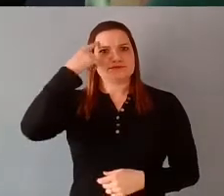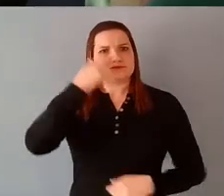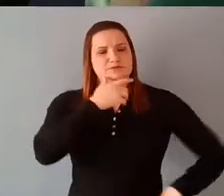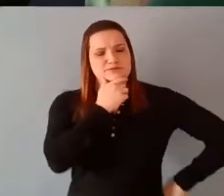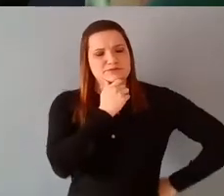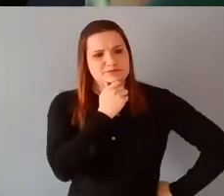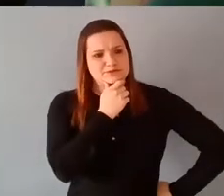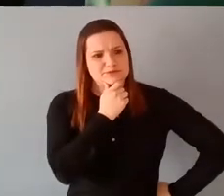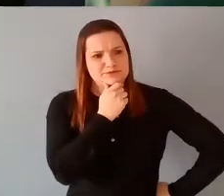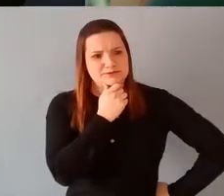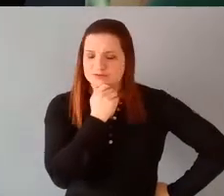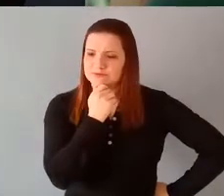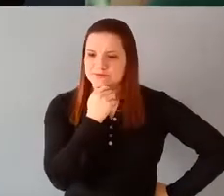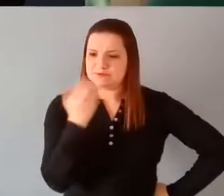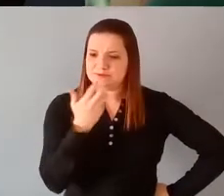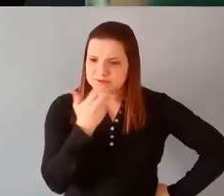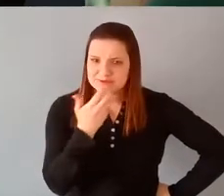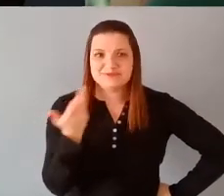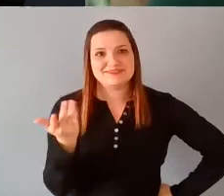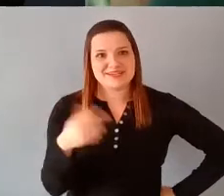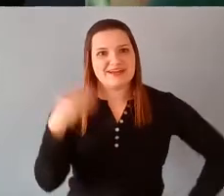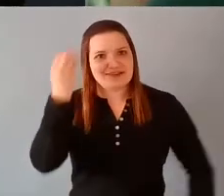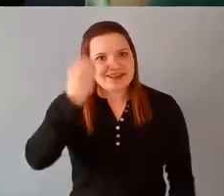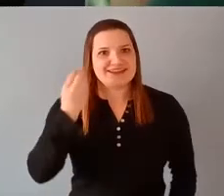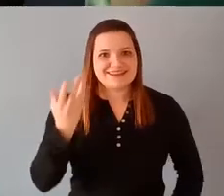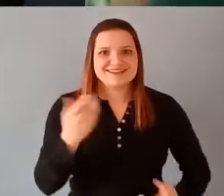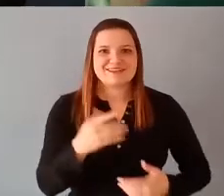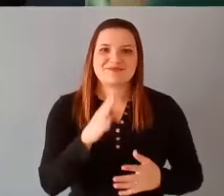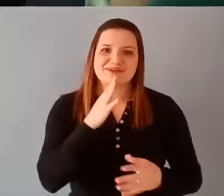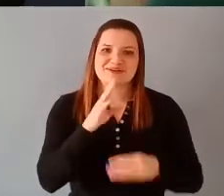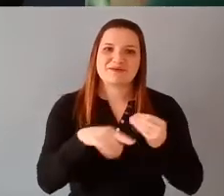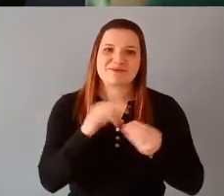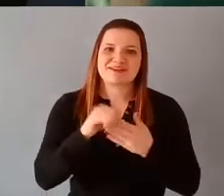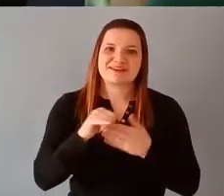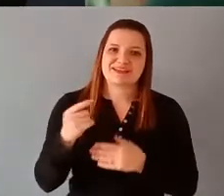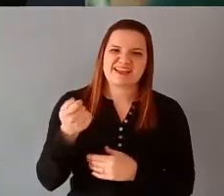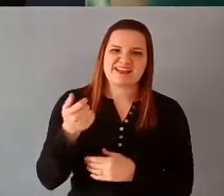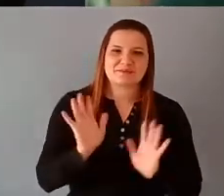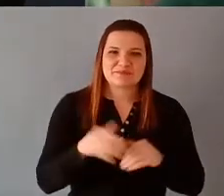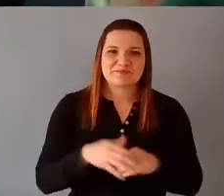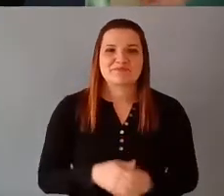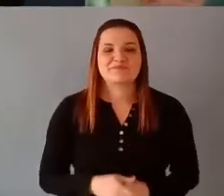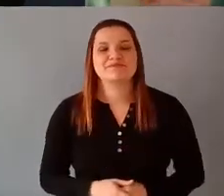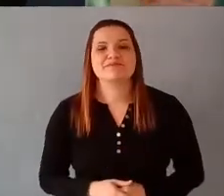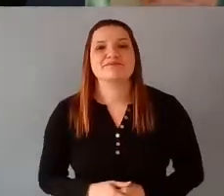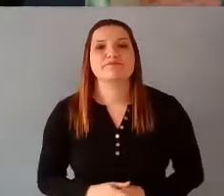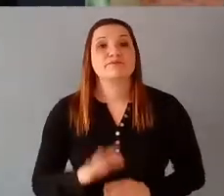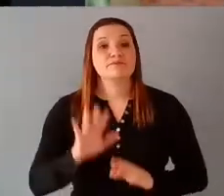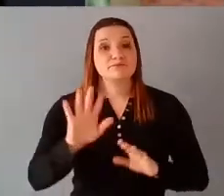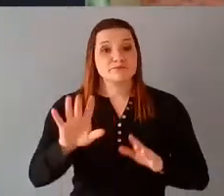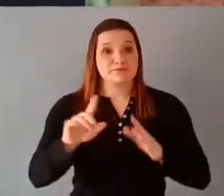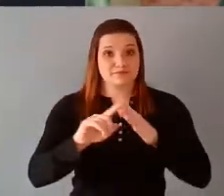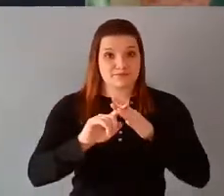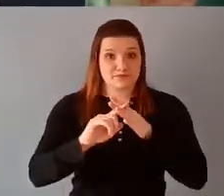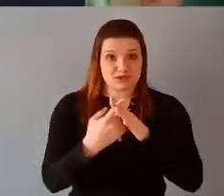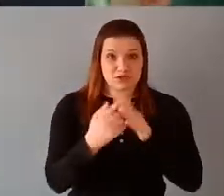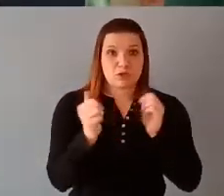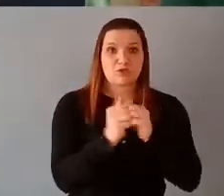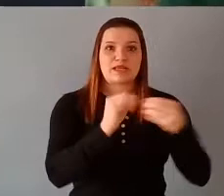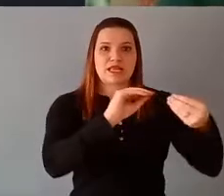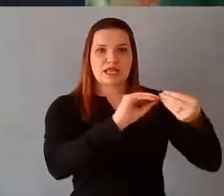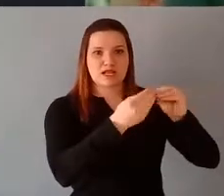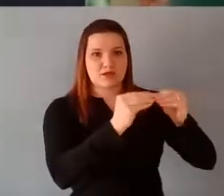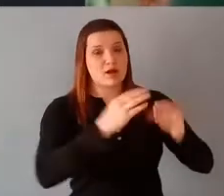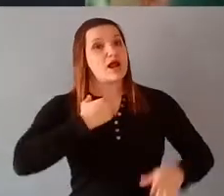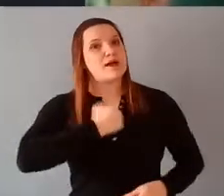week, being no exception. So we'll talk about that in a bit. So, Why don't I start with the numbers, and I apologize if